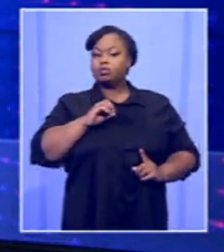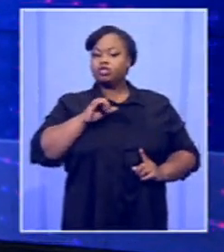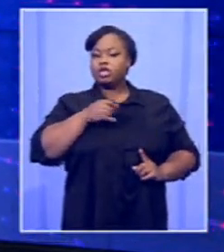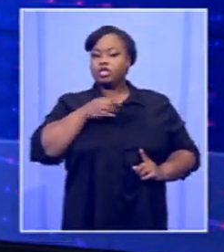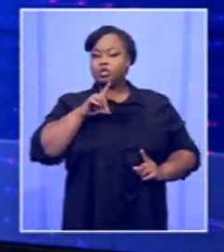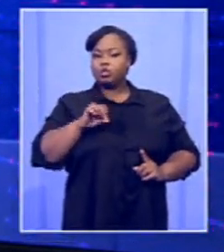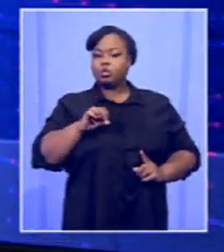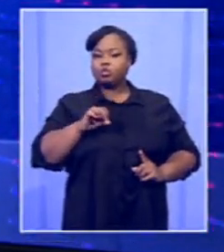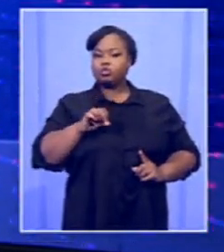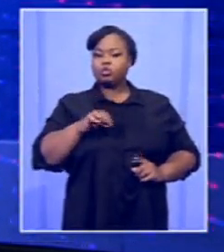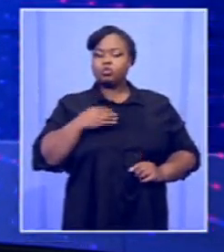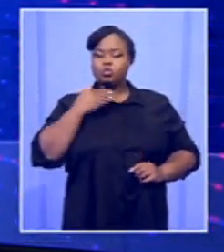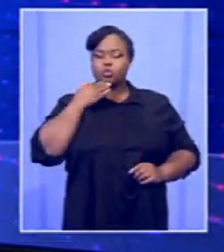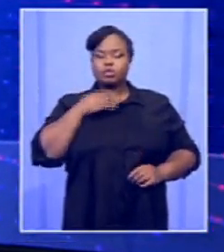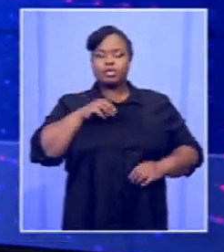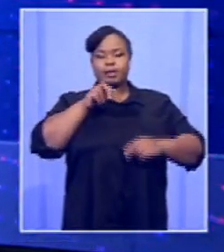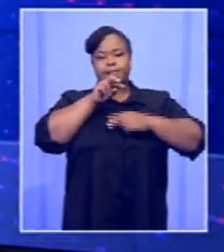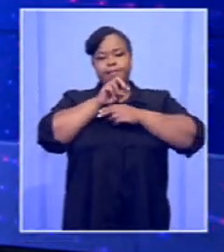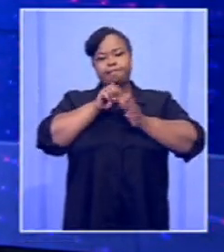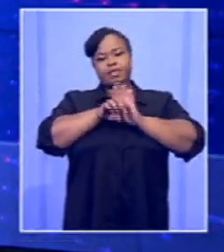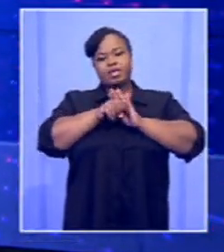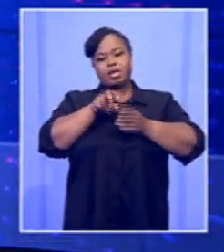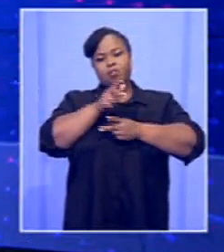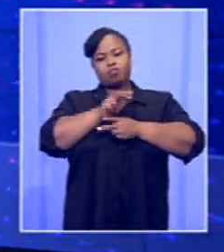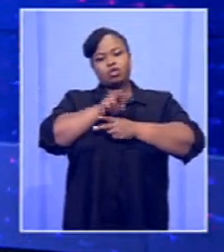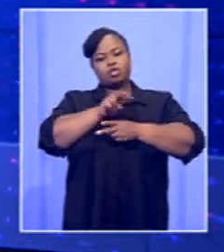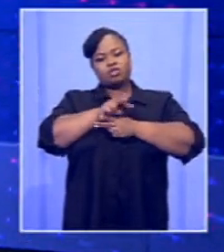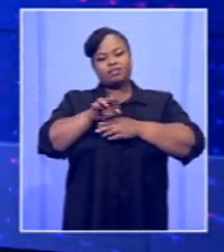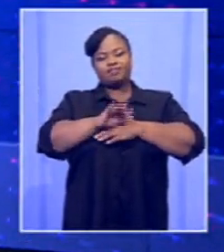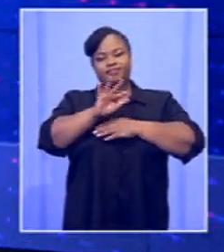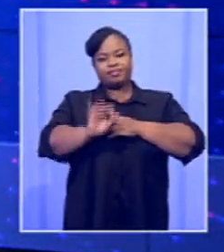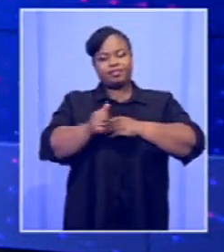Media Monitoring Africa. She's the head of communications. Nomshado Nkosinkulu.